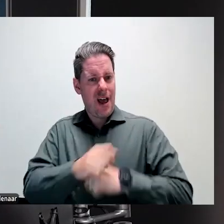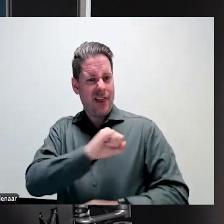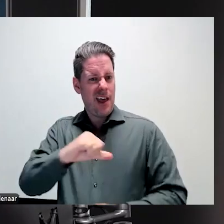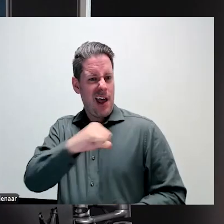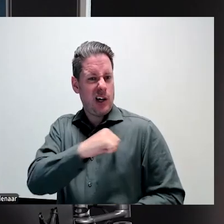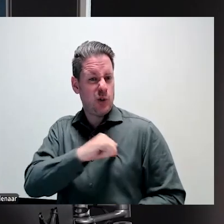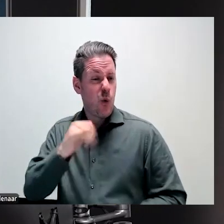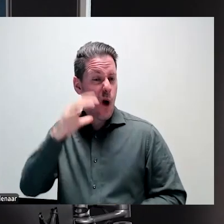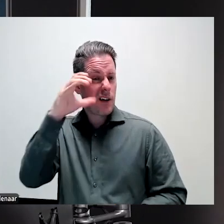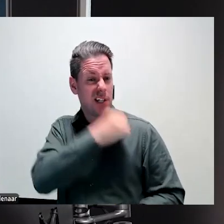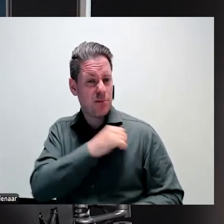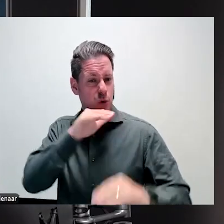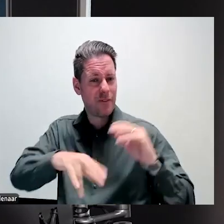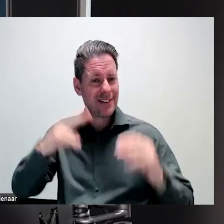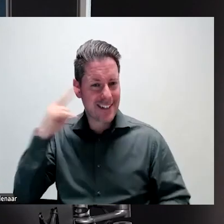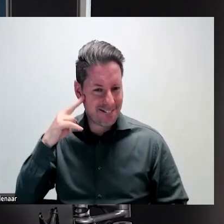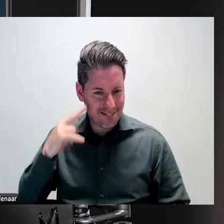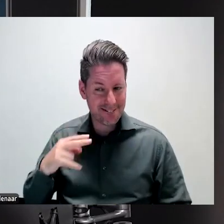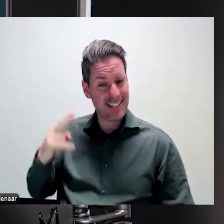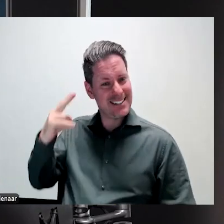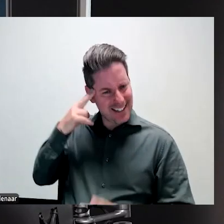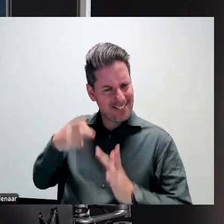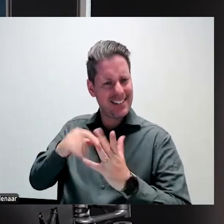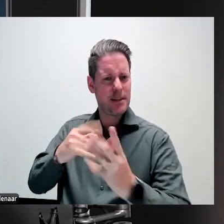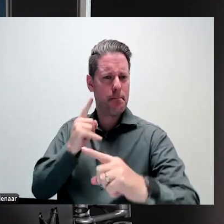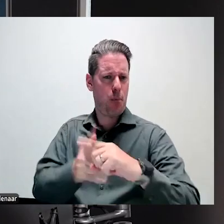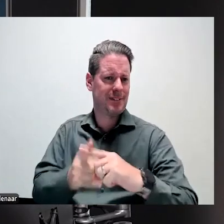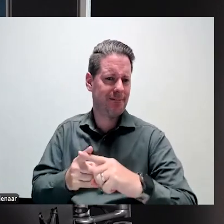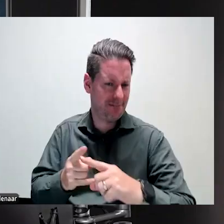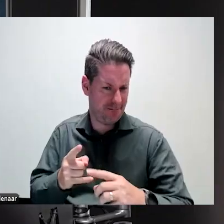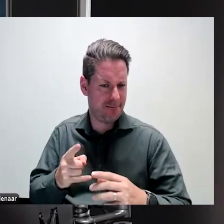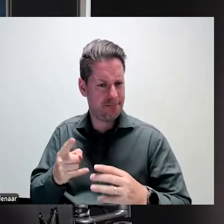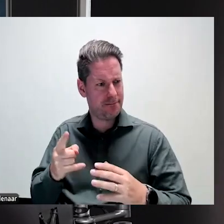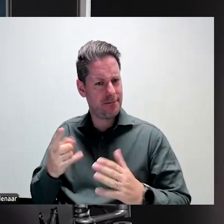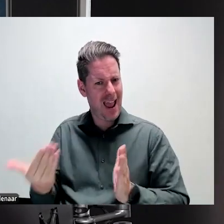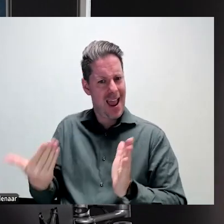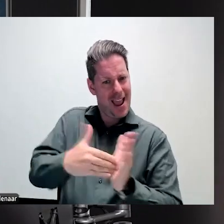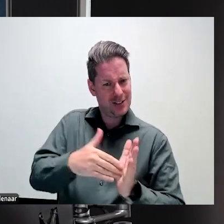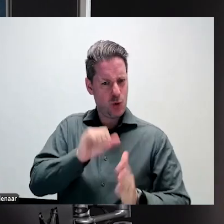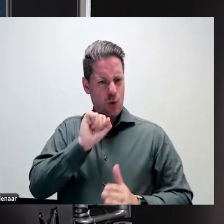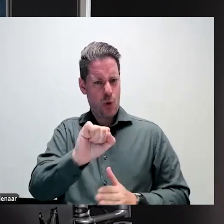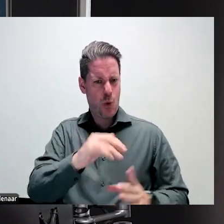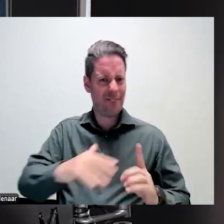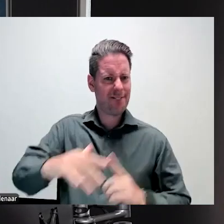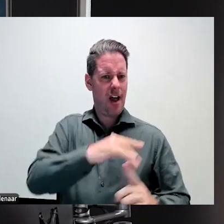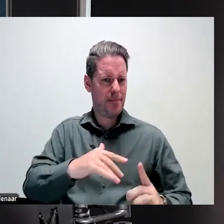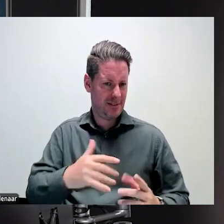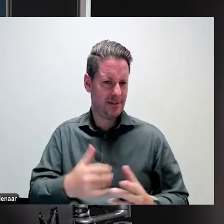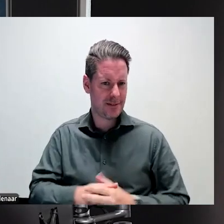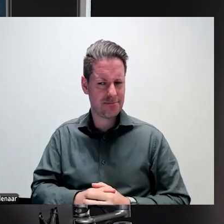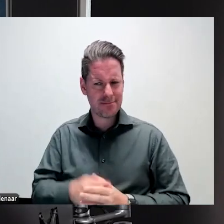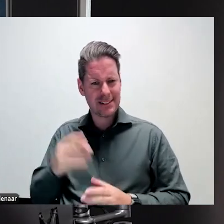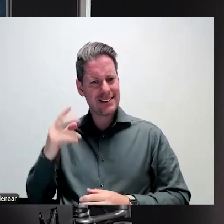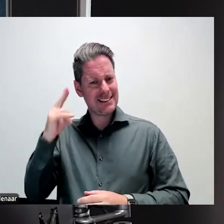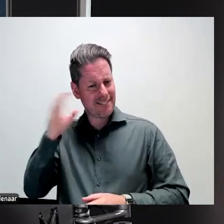seeing deafness as a positive and a positive outcome to your environment if you include deaf people more in the workplace,